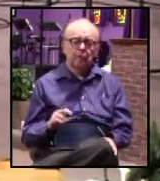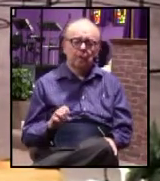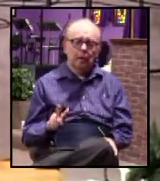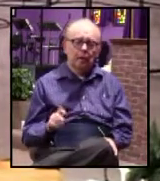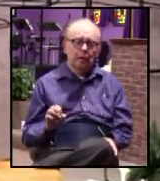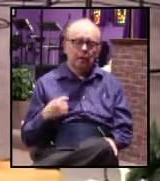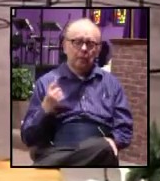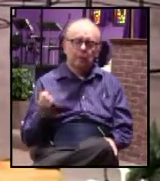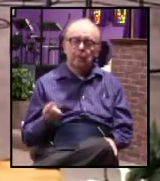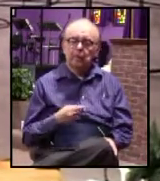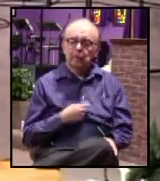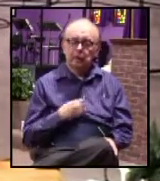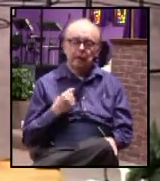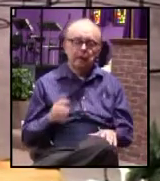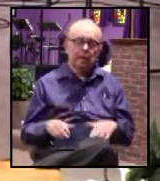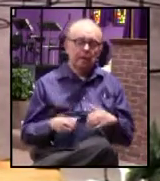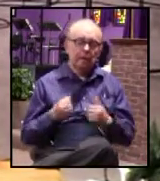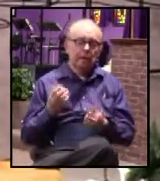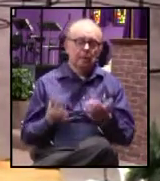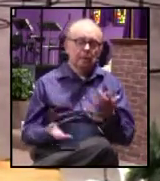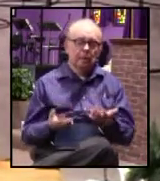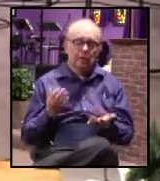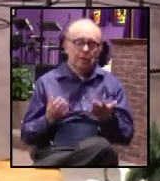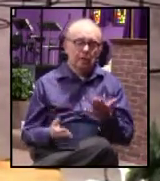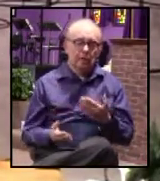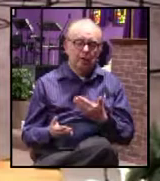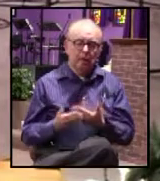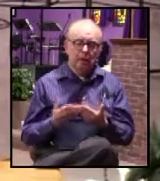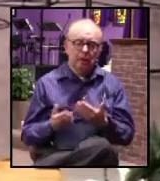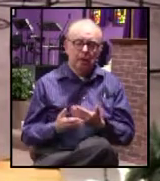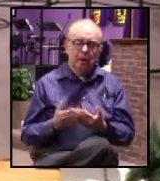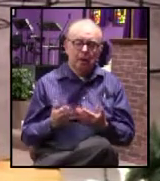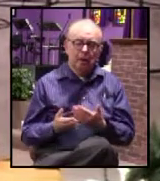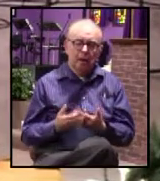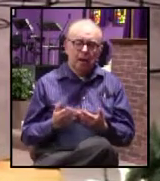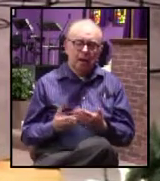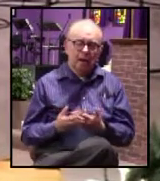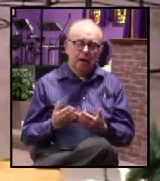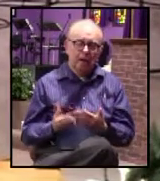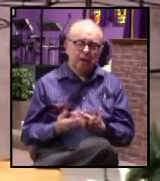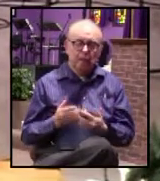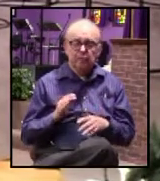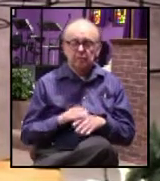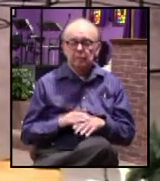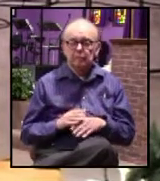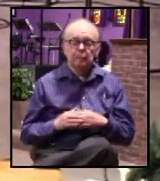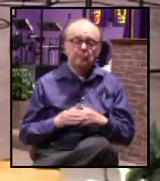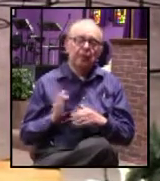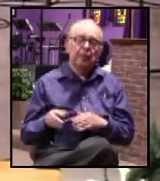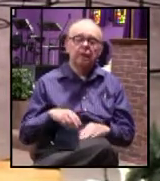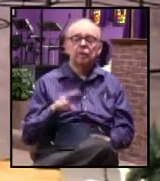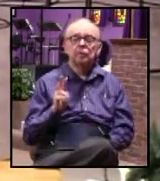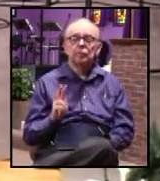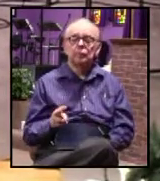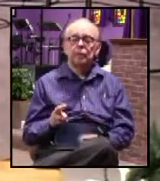we lived, we could probably reach somewhere close to over 20,000 to 30,000 people.